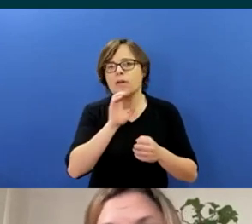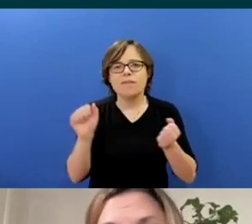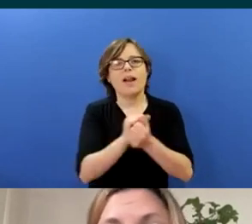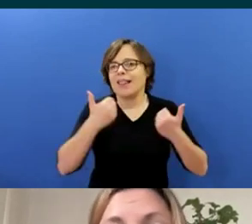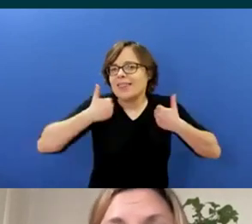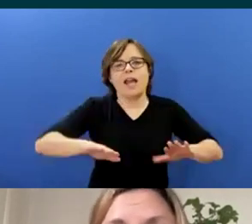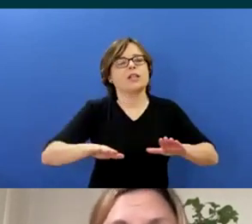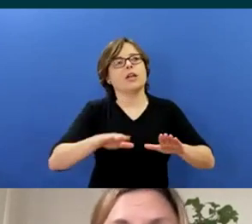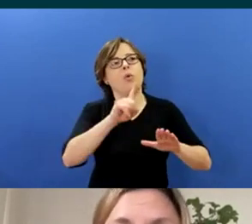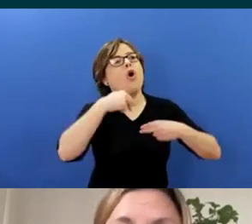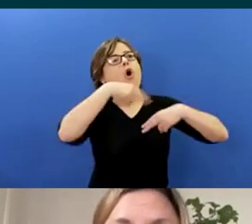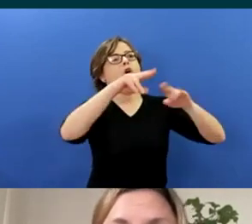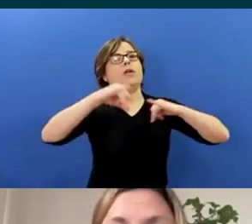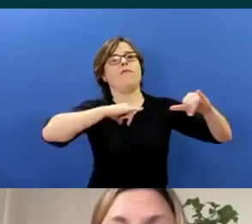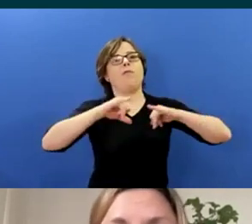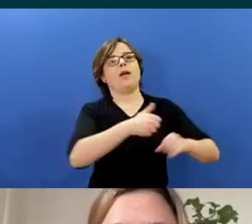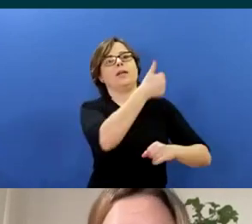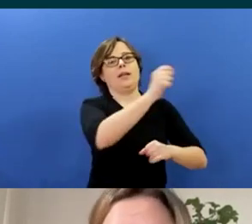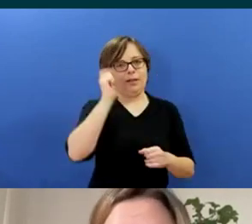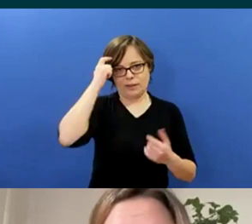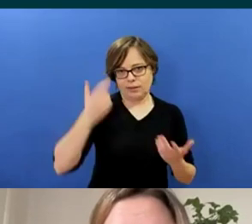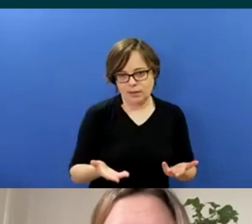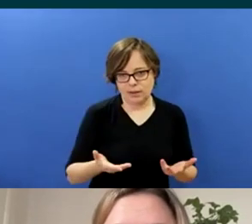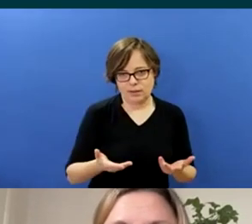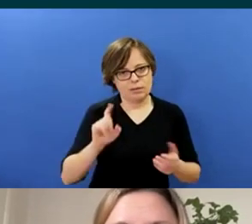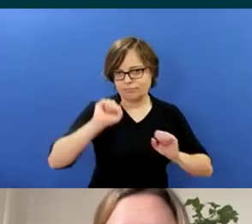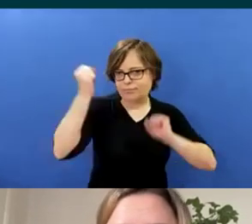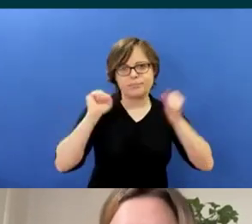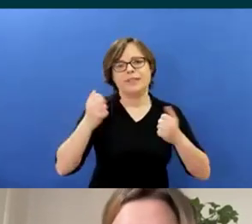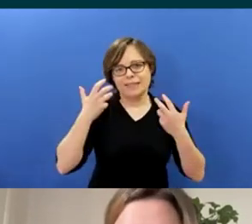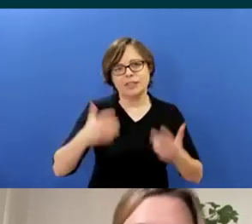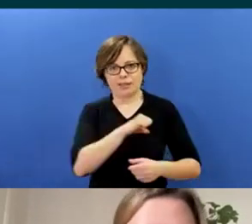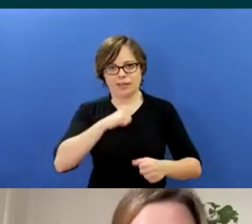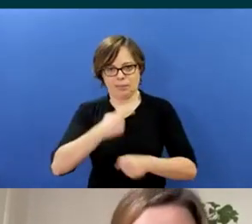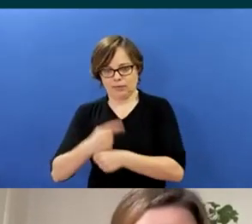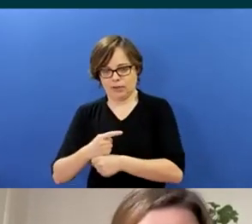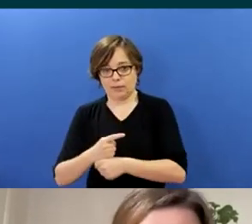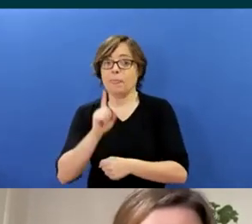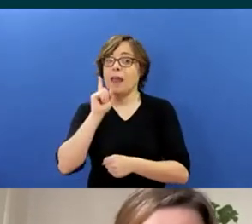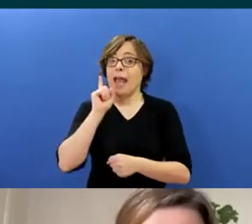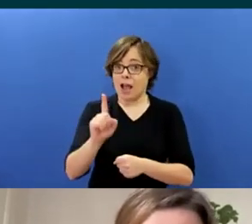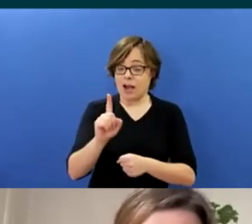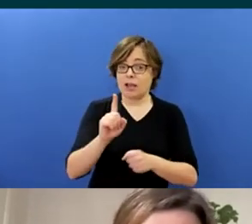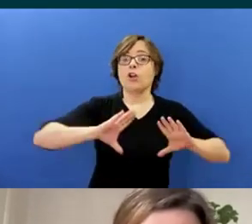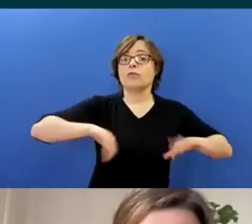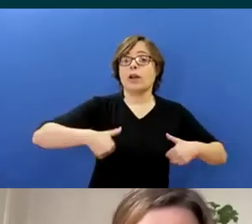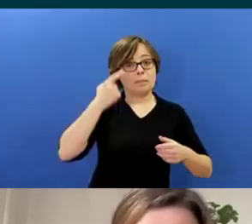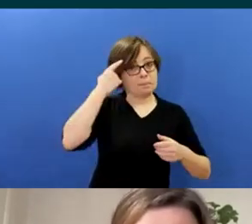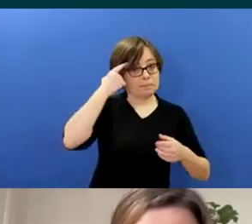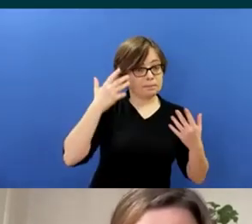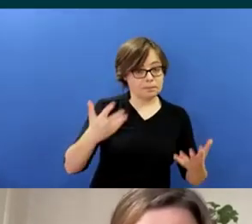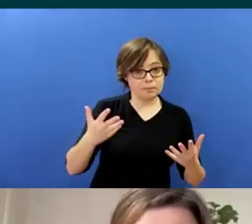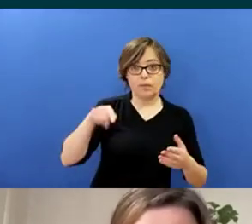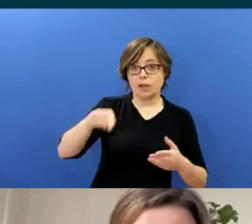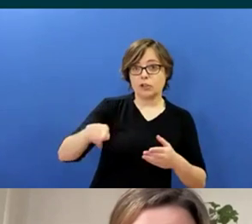But instead of forcing unity under one rule, Switzerland created 26 cantons,